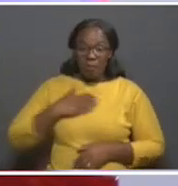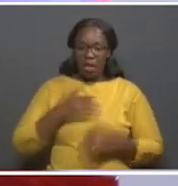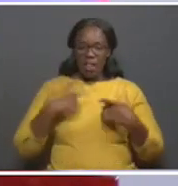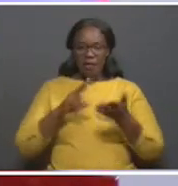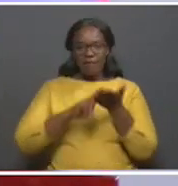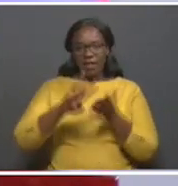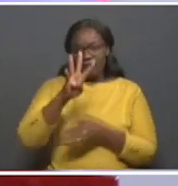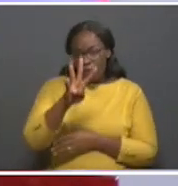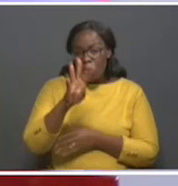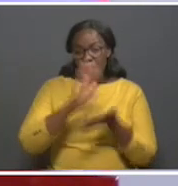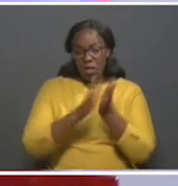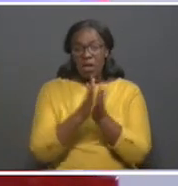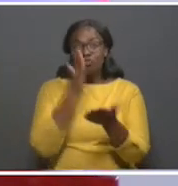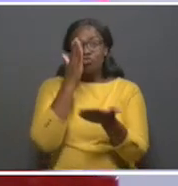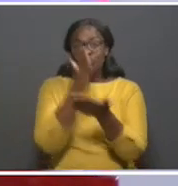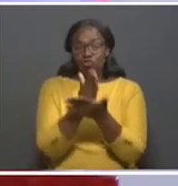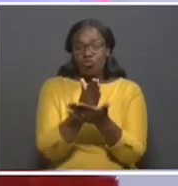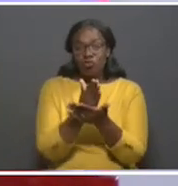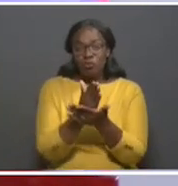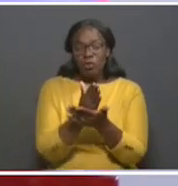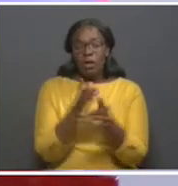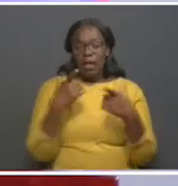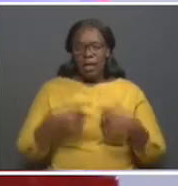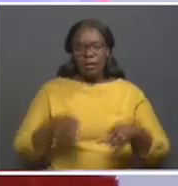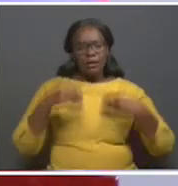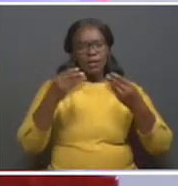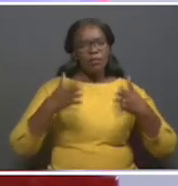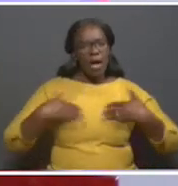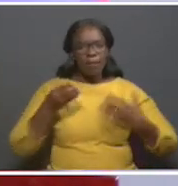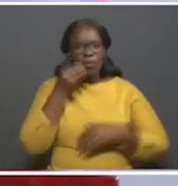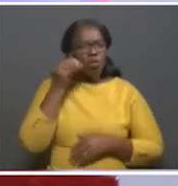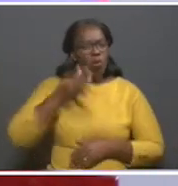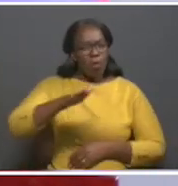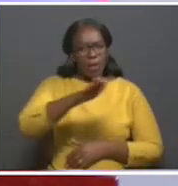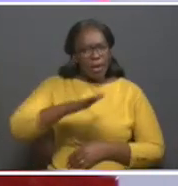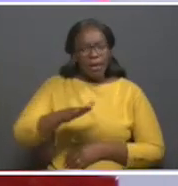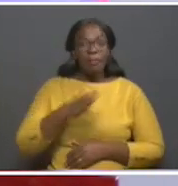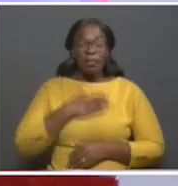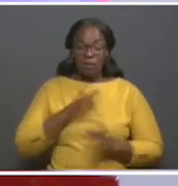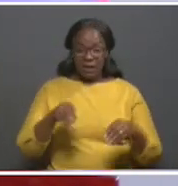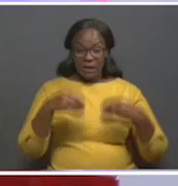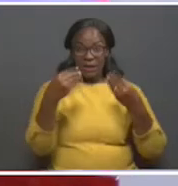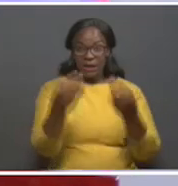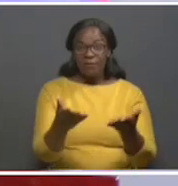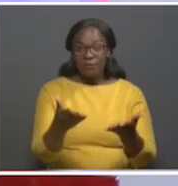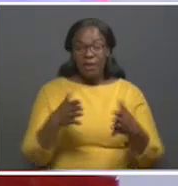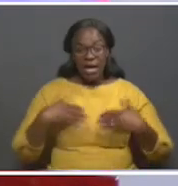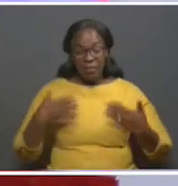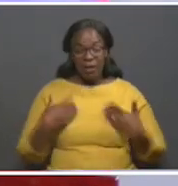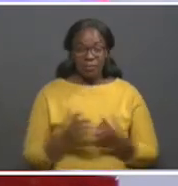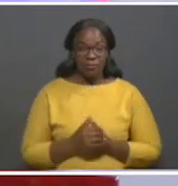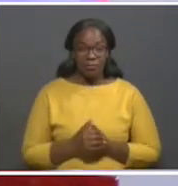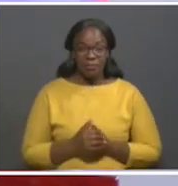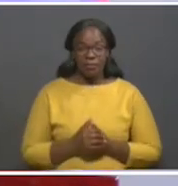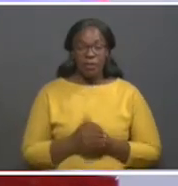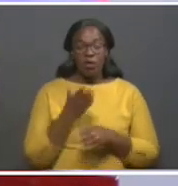4 become a reality. Let there be gladness in our homes. Let there be gladness, oh God, over